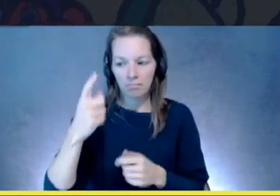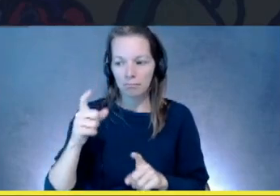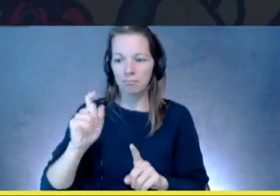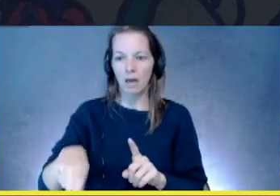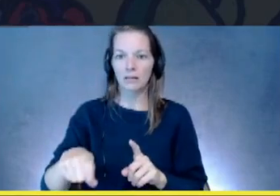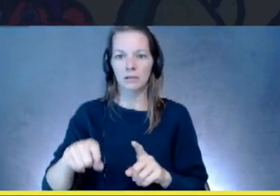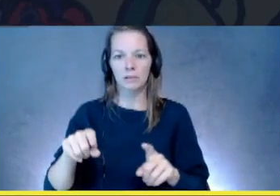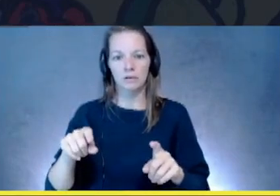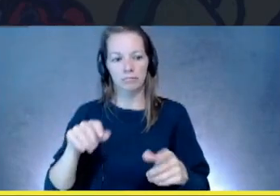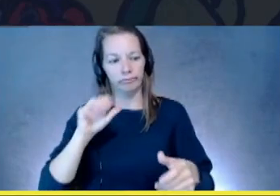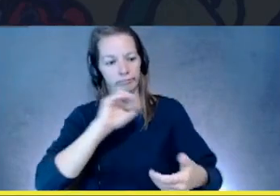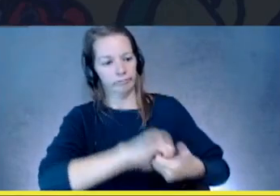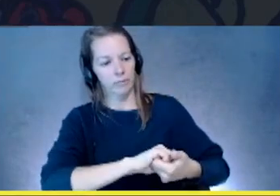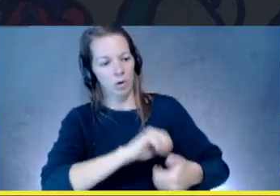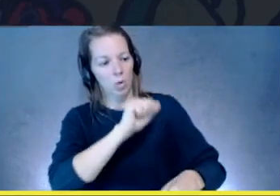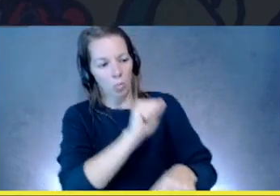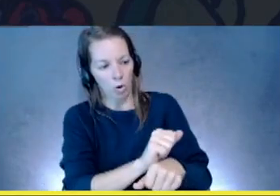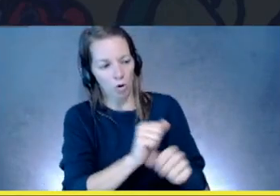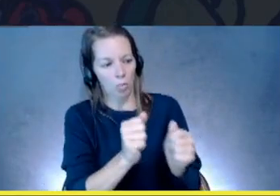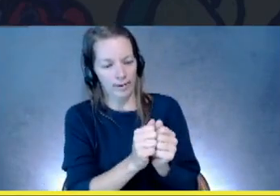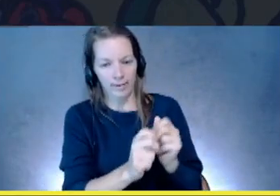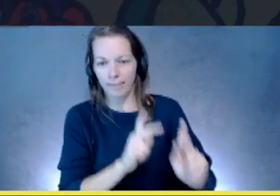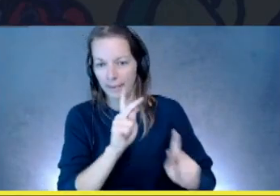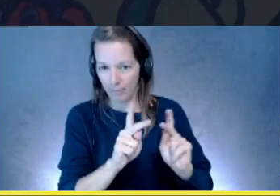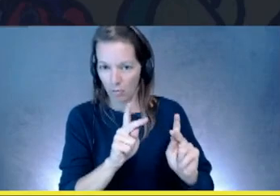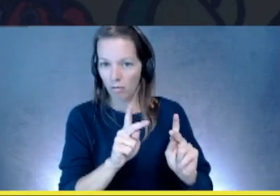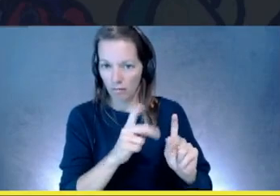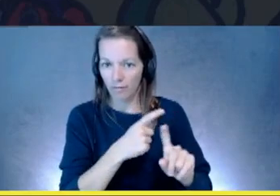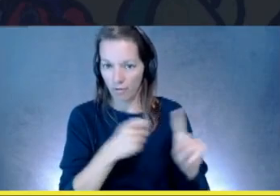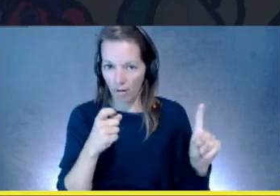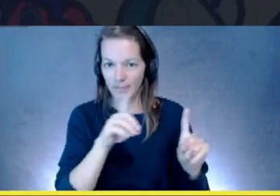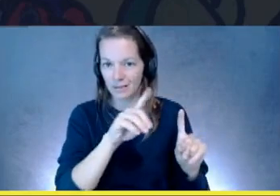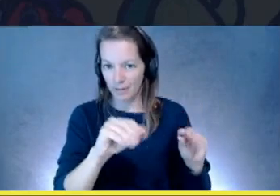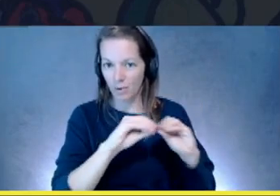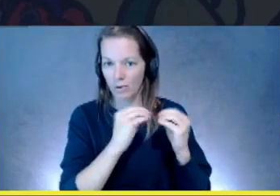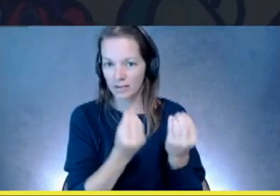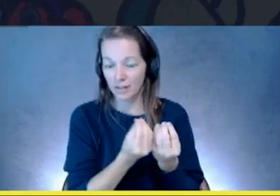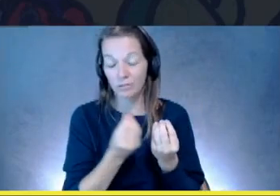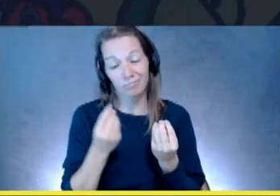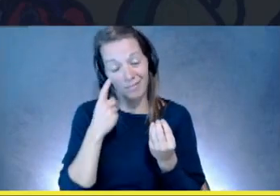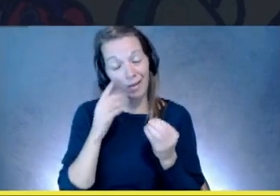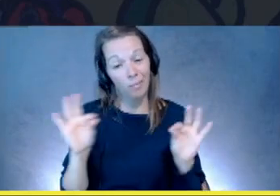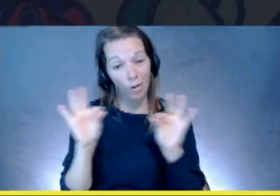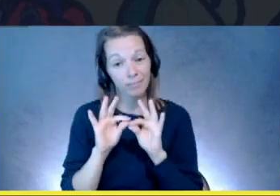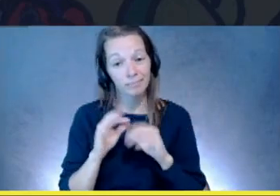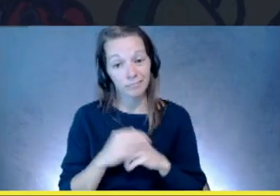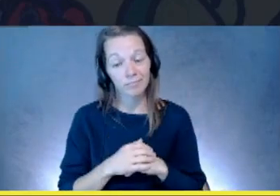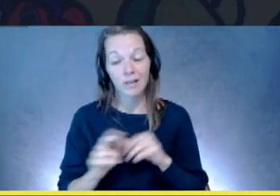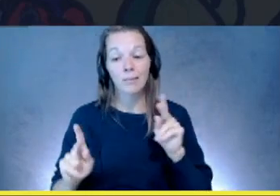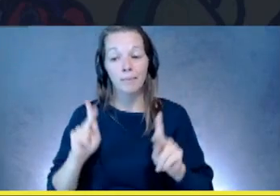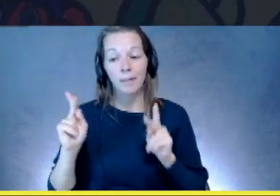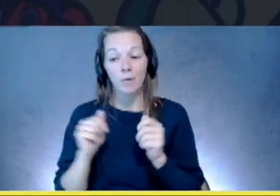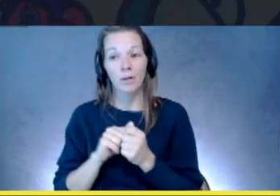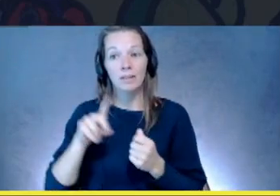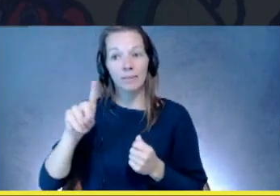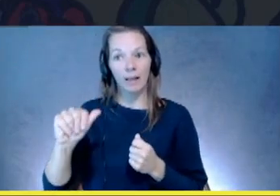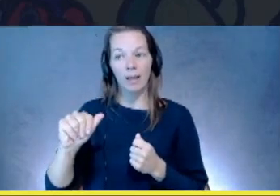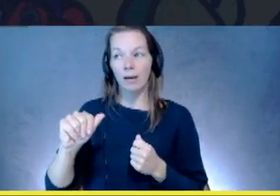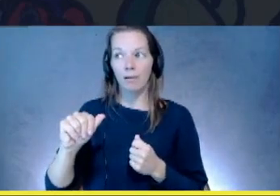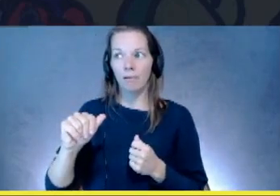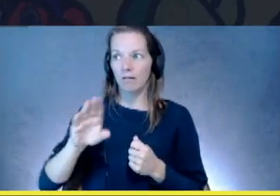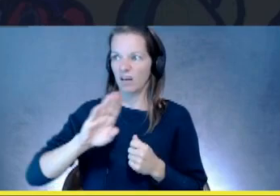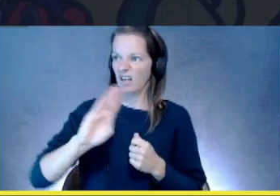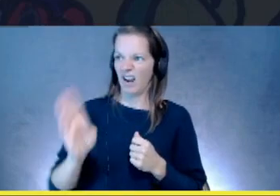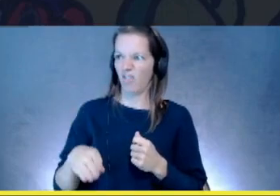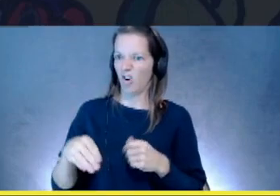with individuals. So I think that's an important thing. I mean, people with disabilities have never really been given a choice to some of